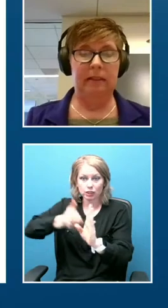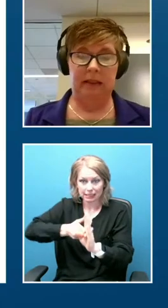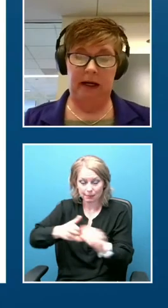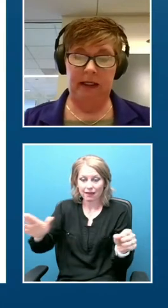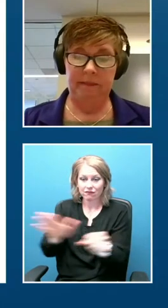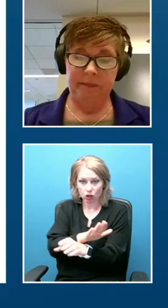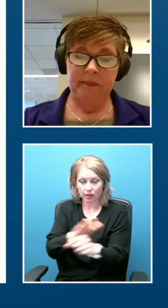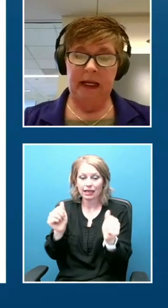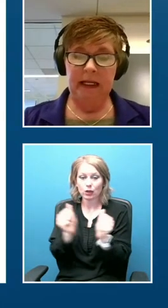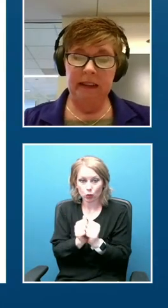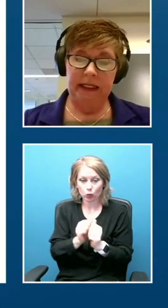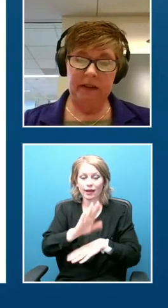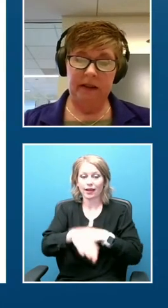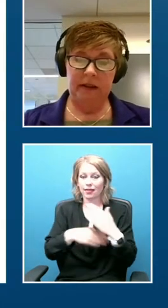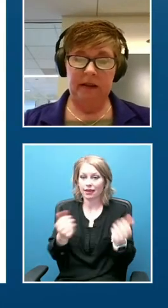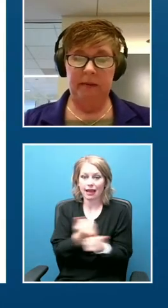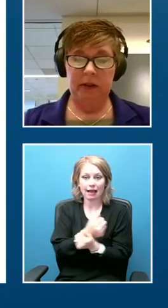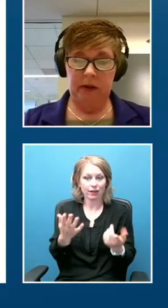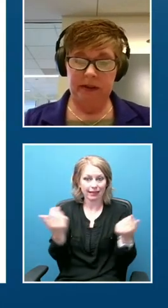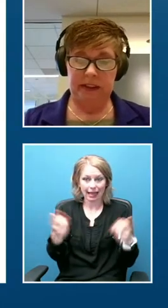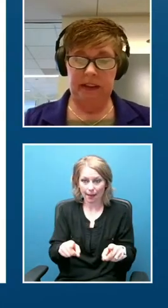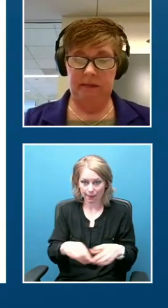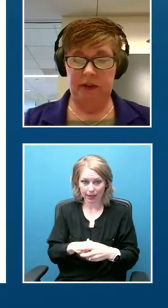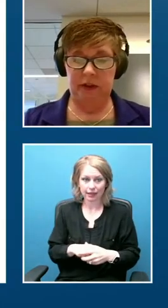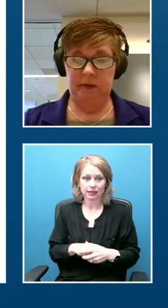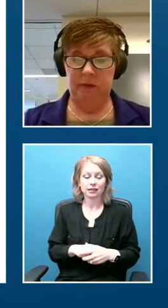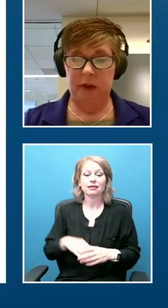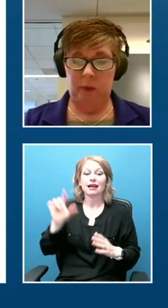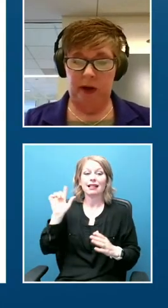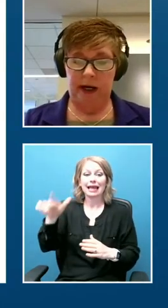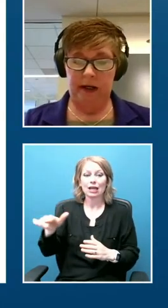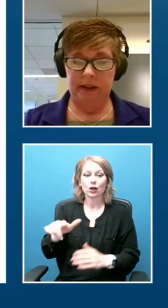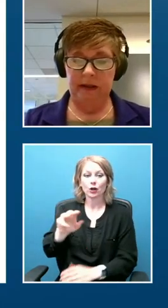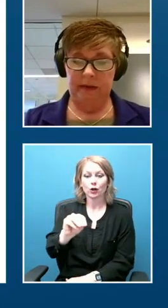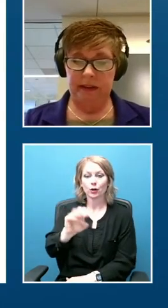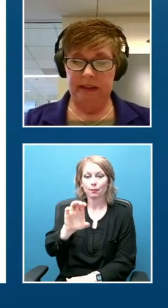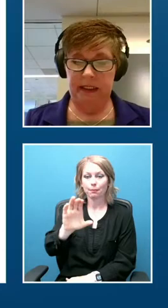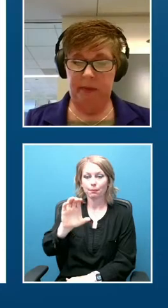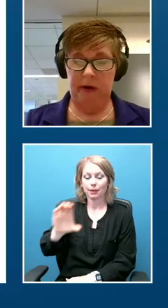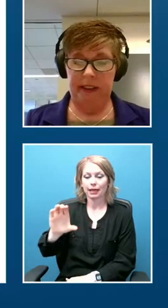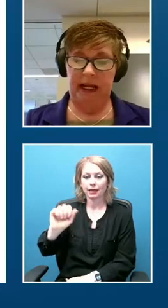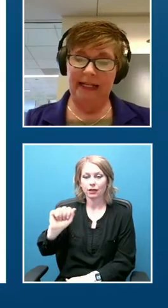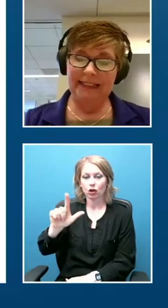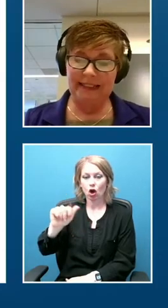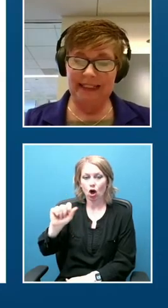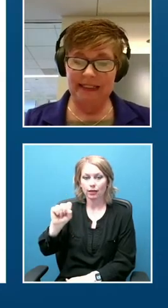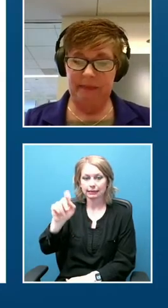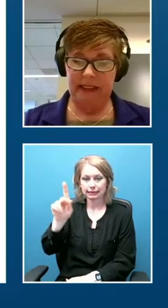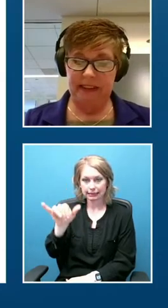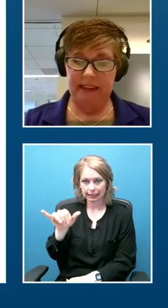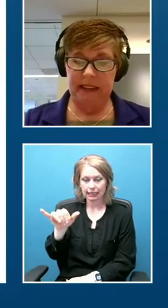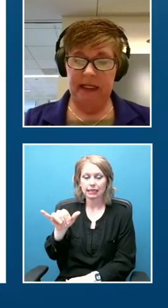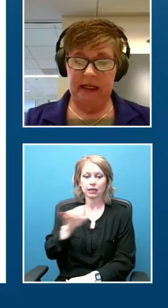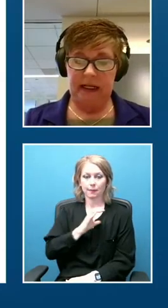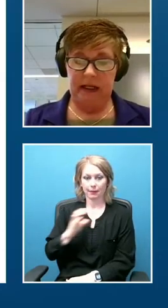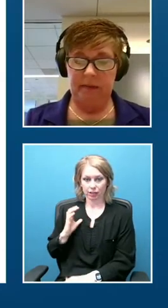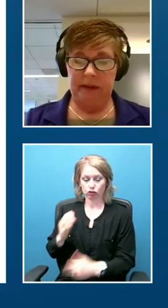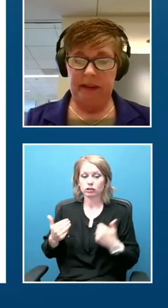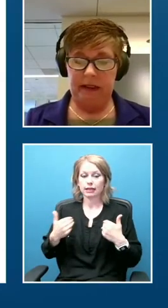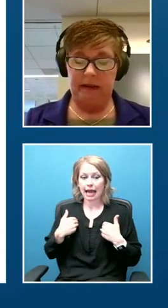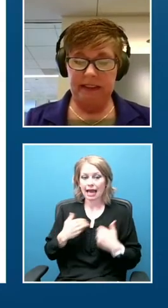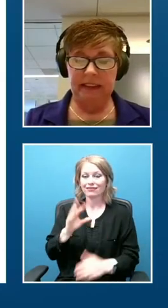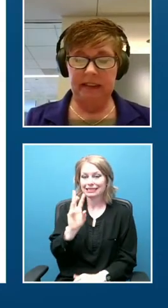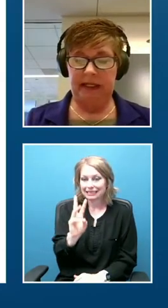affairs slide. And later, the Mikulski Commission required that state party add